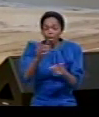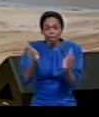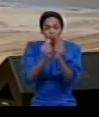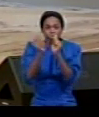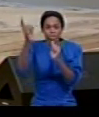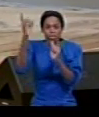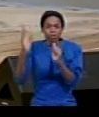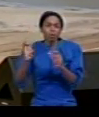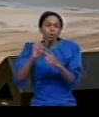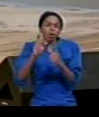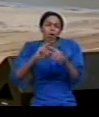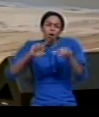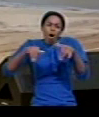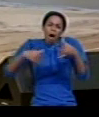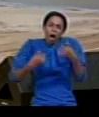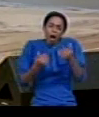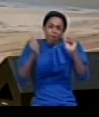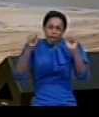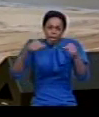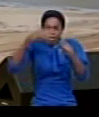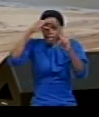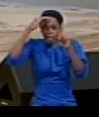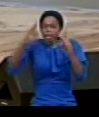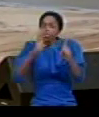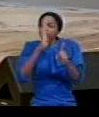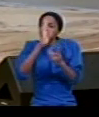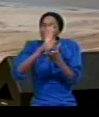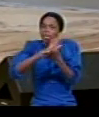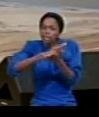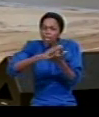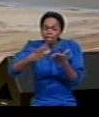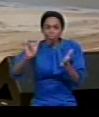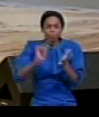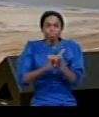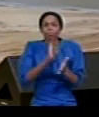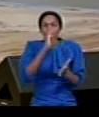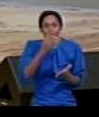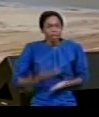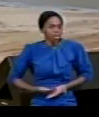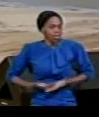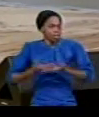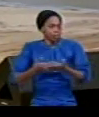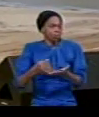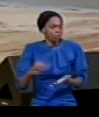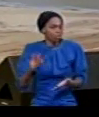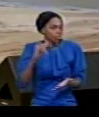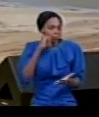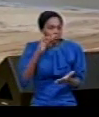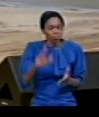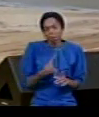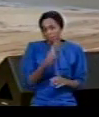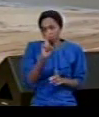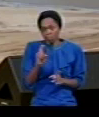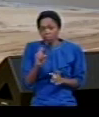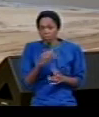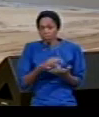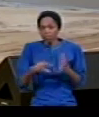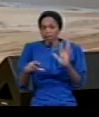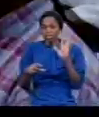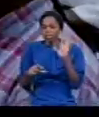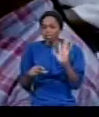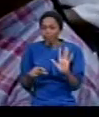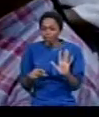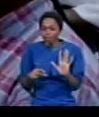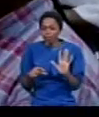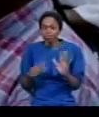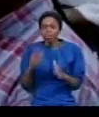Or how can he be clean that is born of a woman? Look at verse 5. In verse